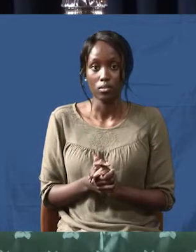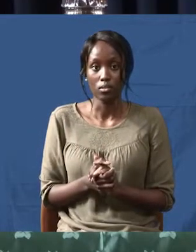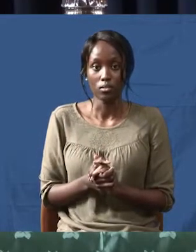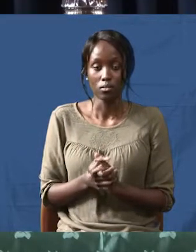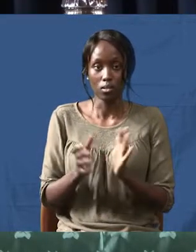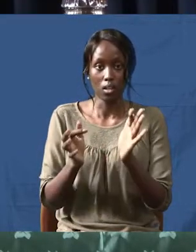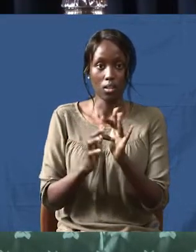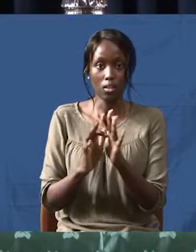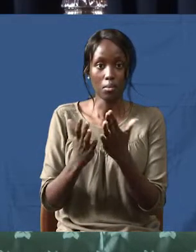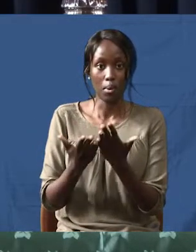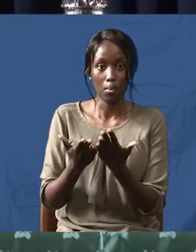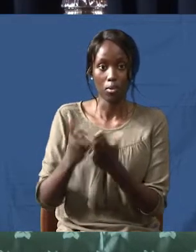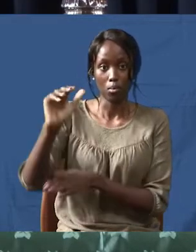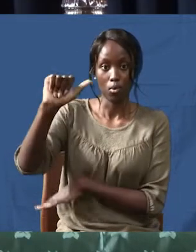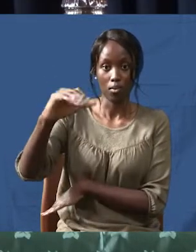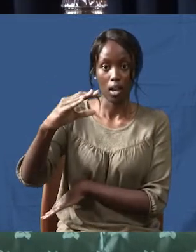Acts,